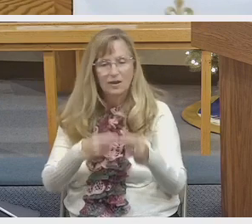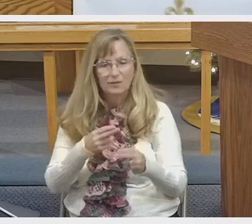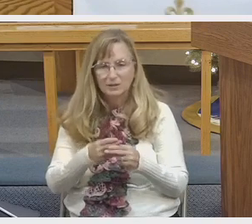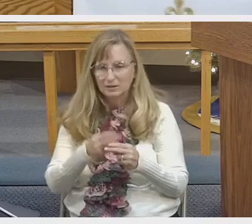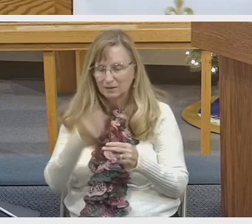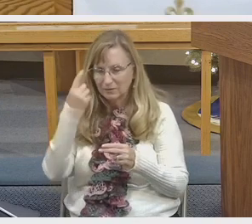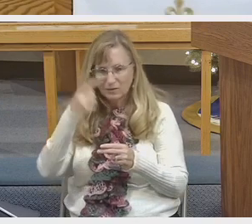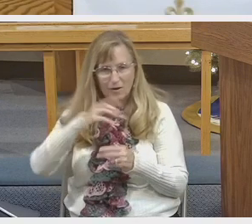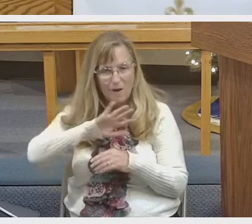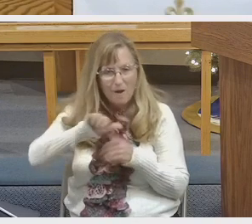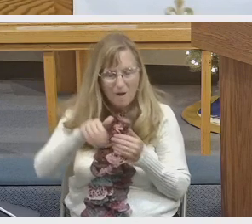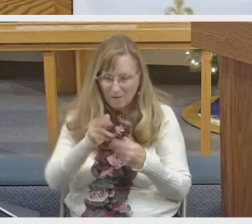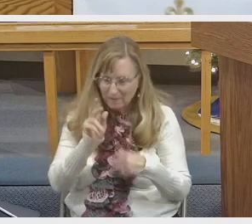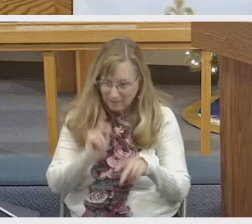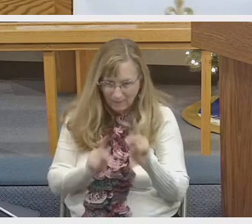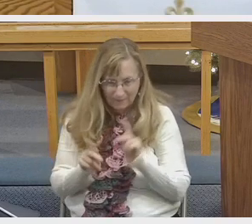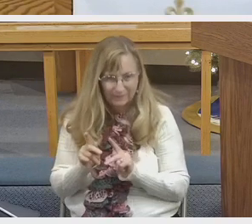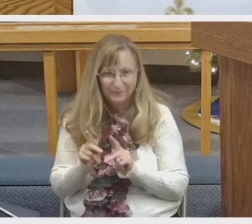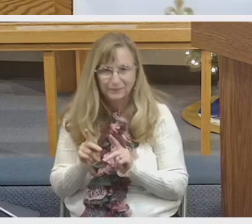people.